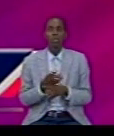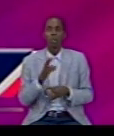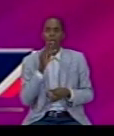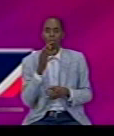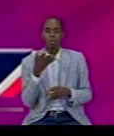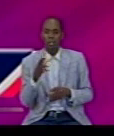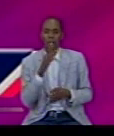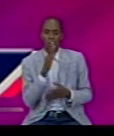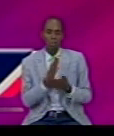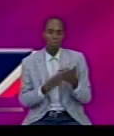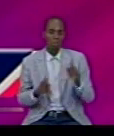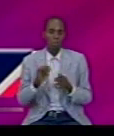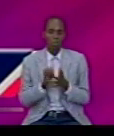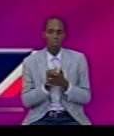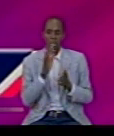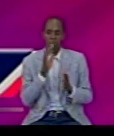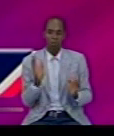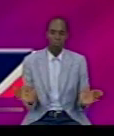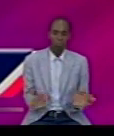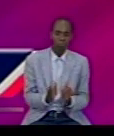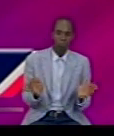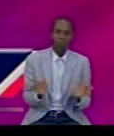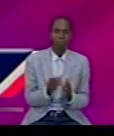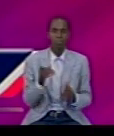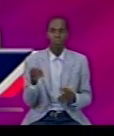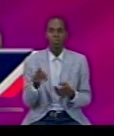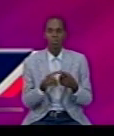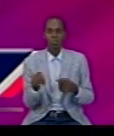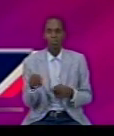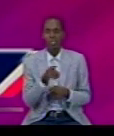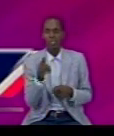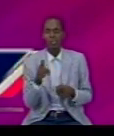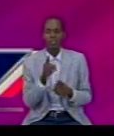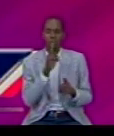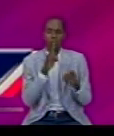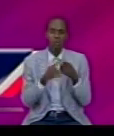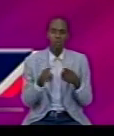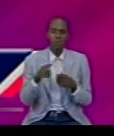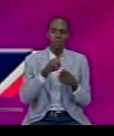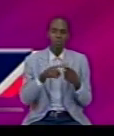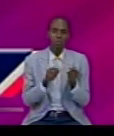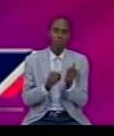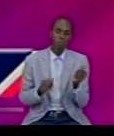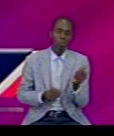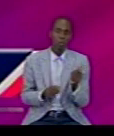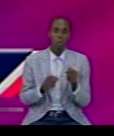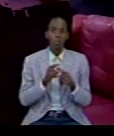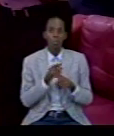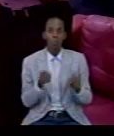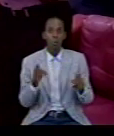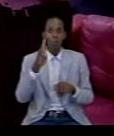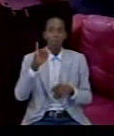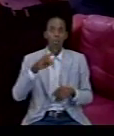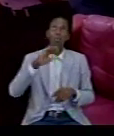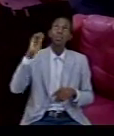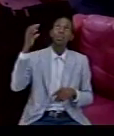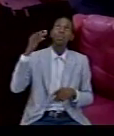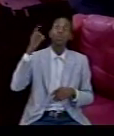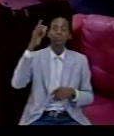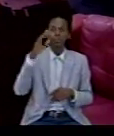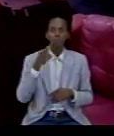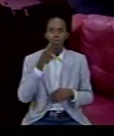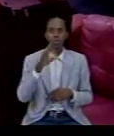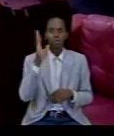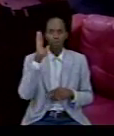dissuading them. There are people that are persuading them. There are people that are speaking to them in one way or the other. But then, by the grace of God, you have